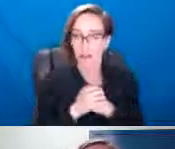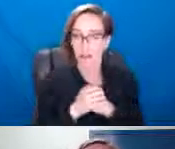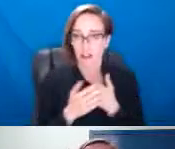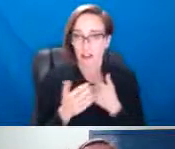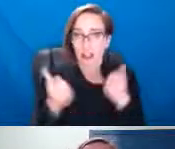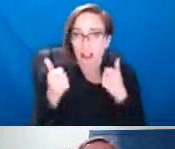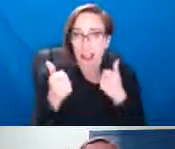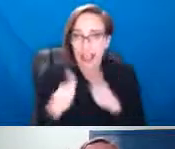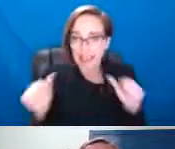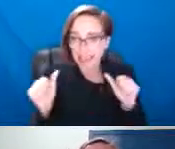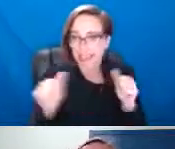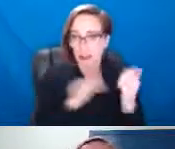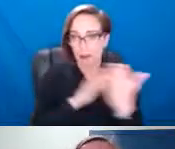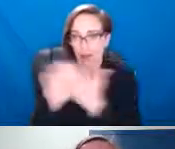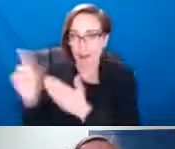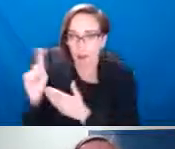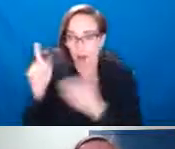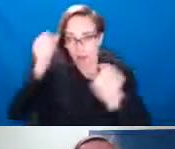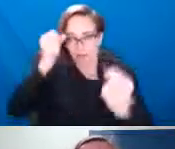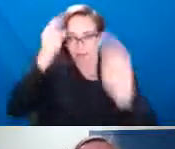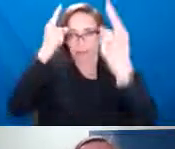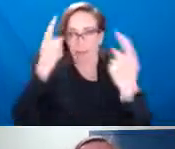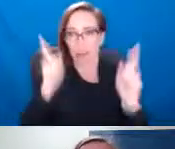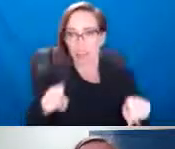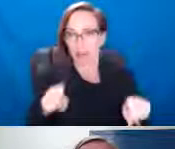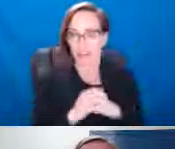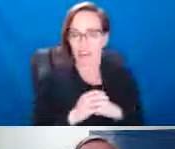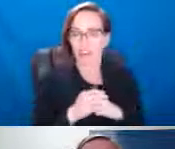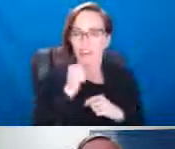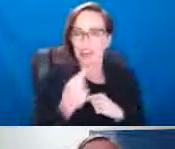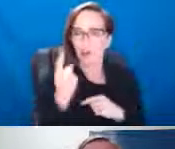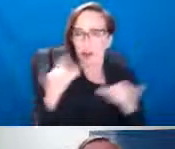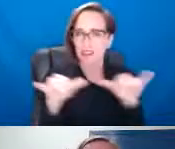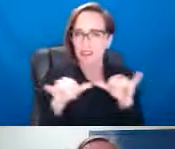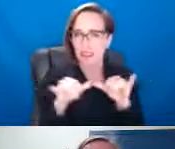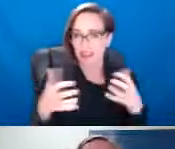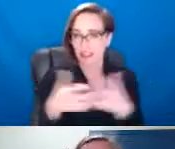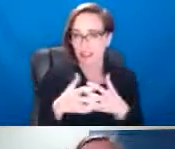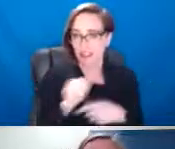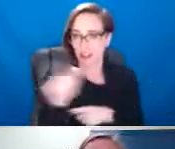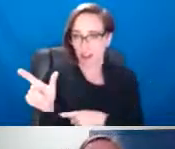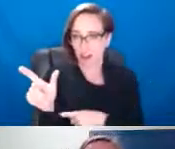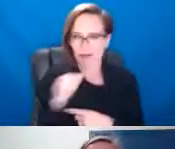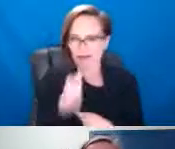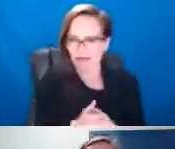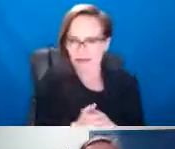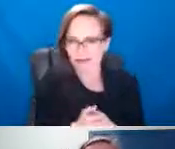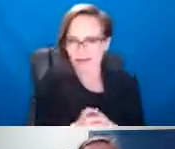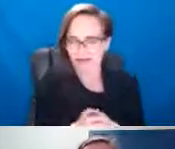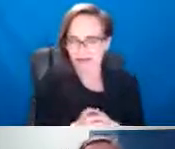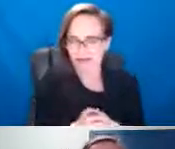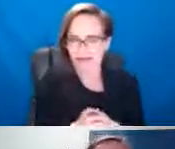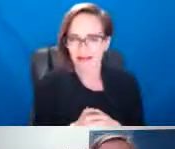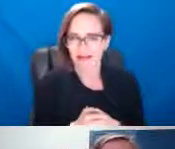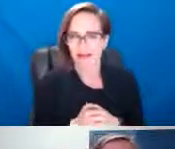that means that this isn't a cookie cutter system. We don't just say, okay,